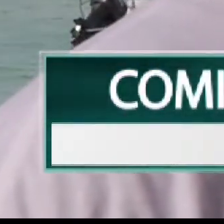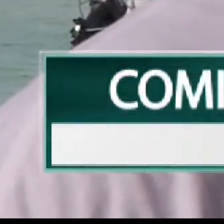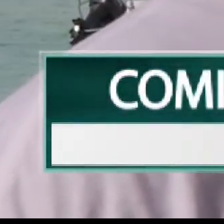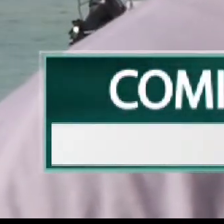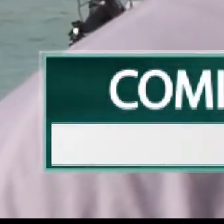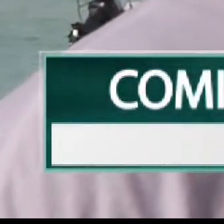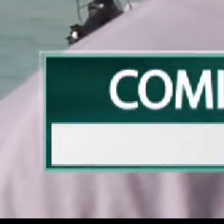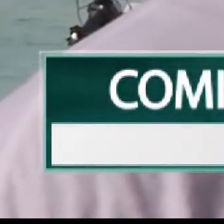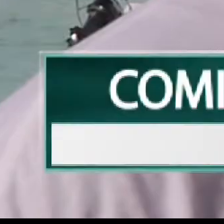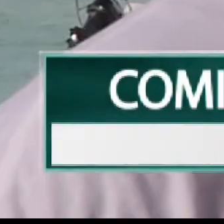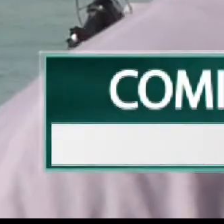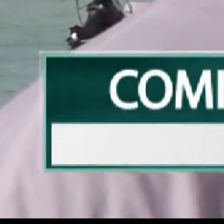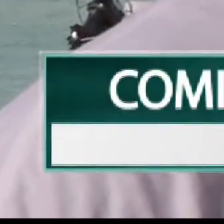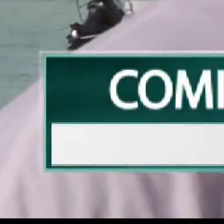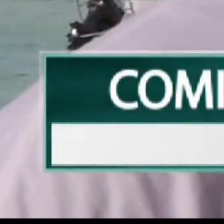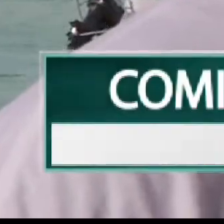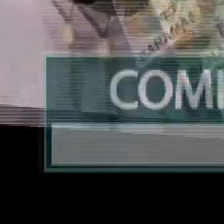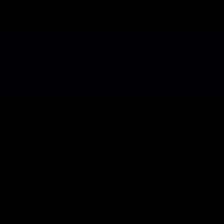Tonight.